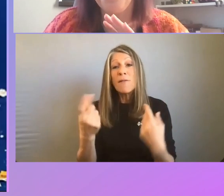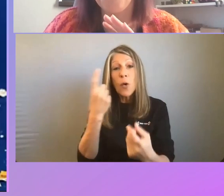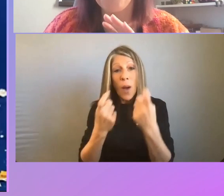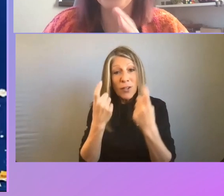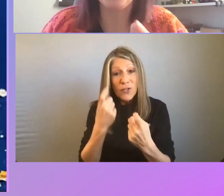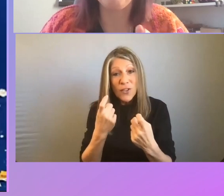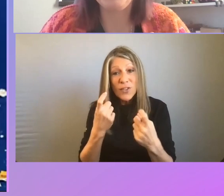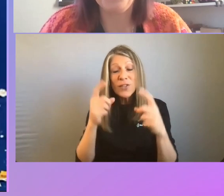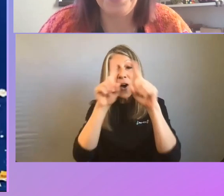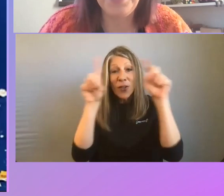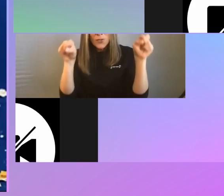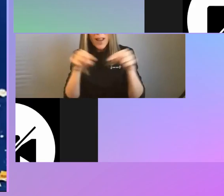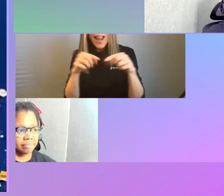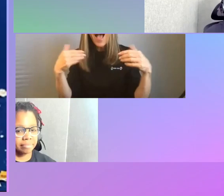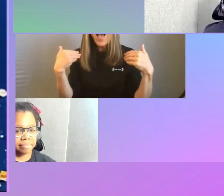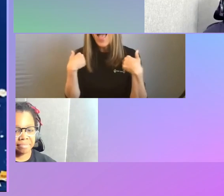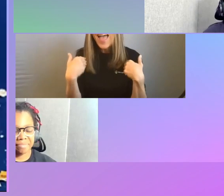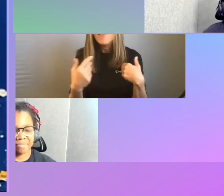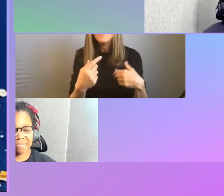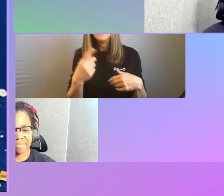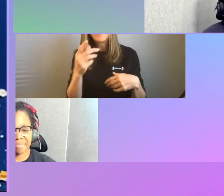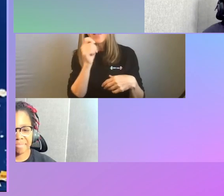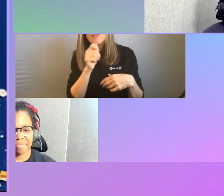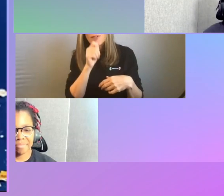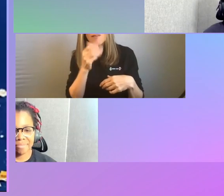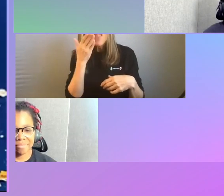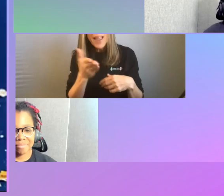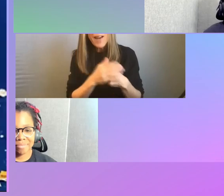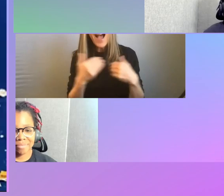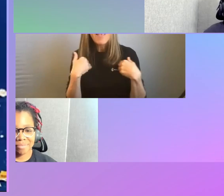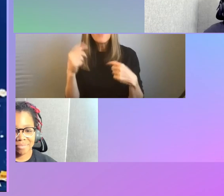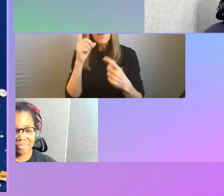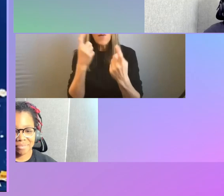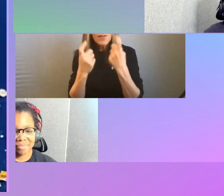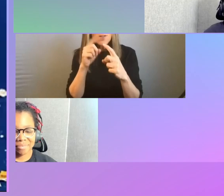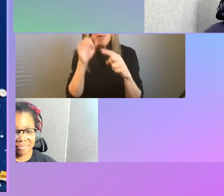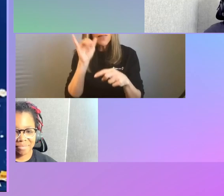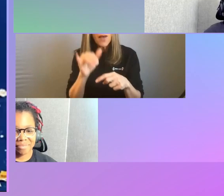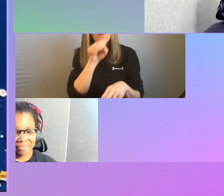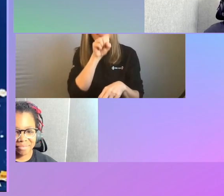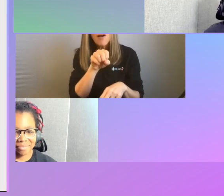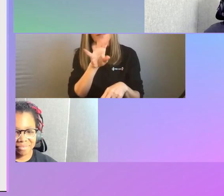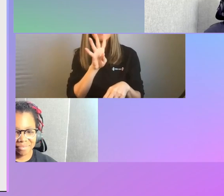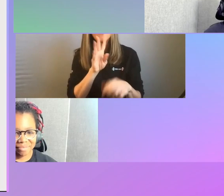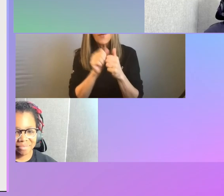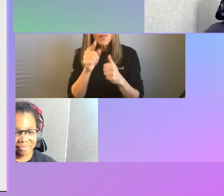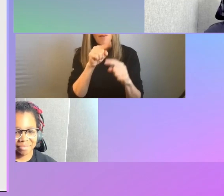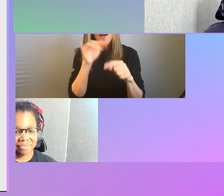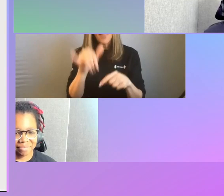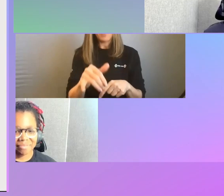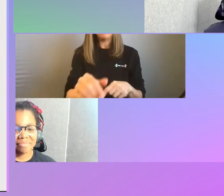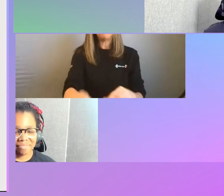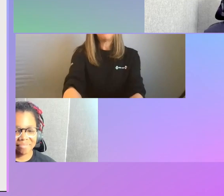screen, I have French's mustard ice cream because I have questions about that. Would love to talk with you.